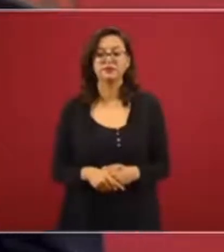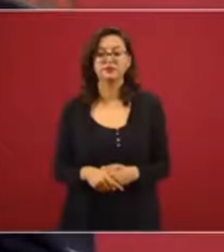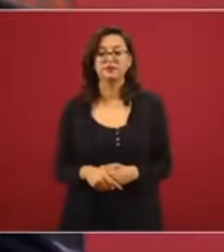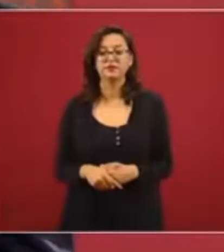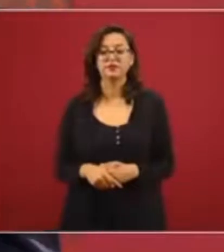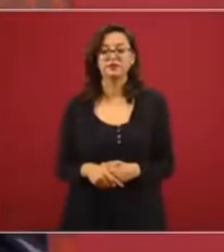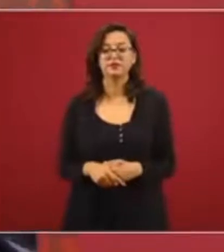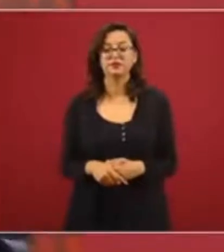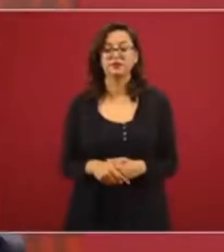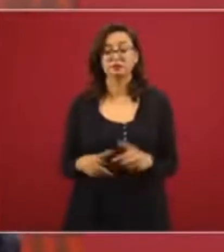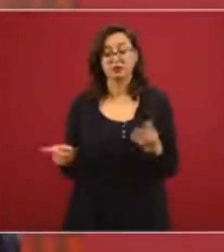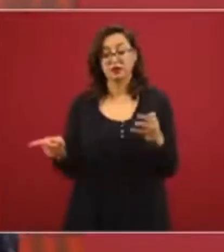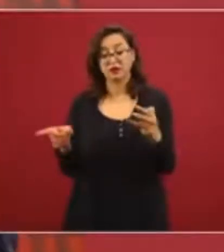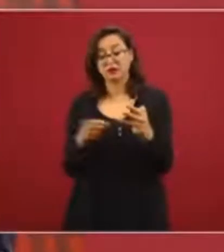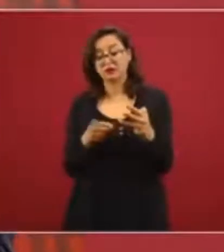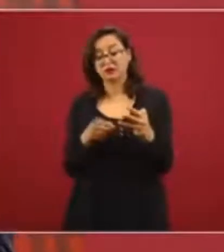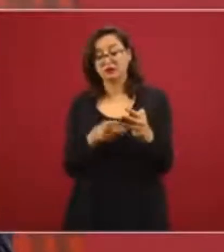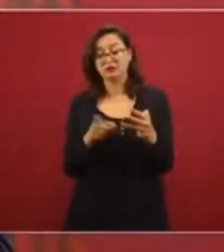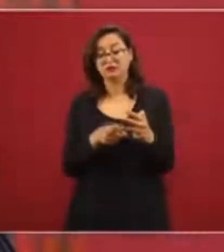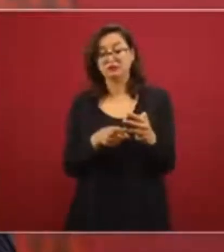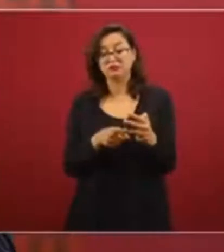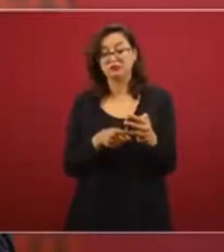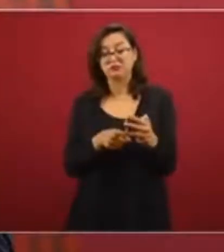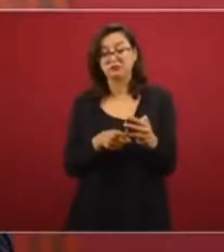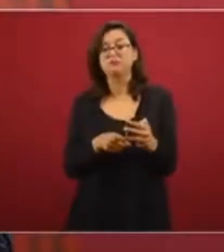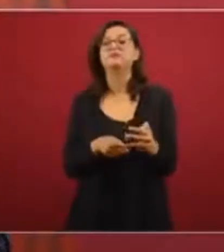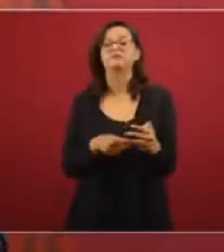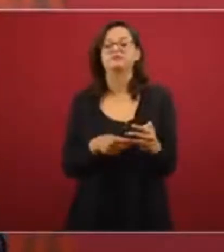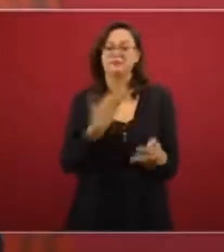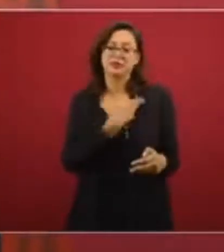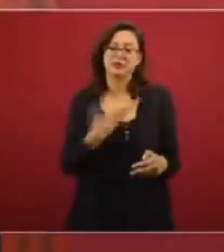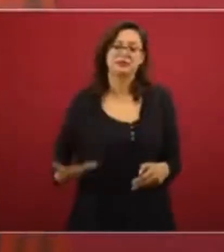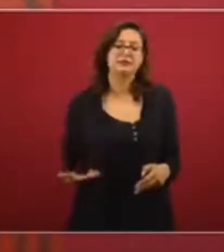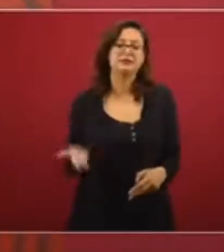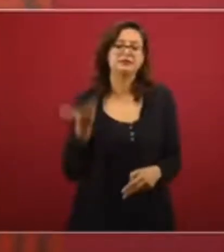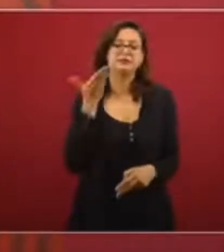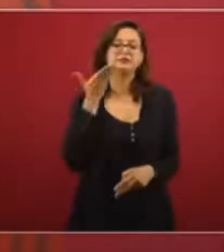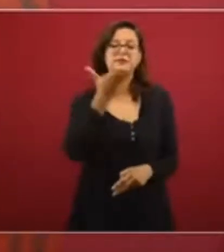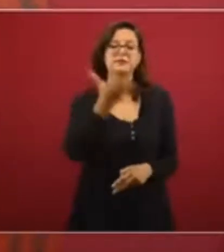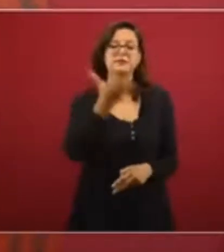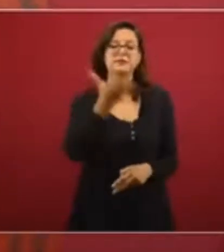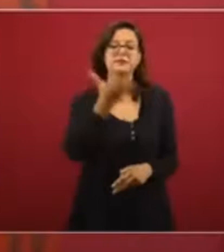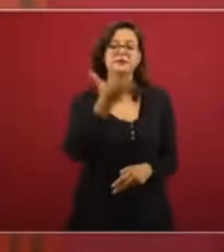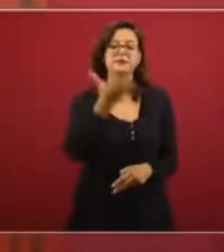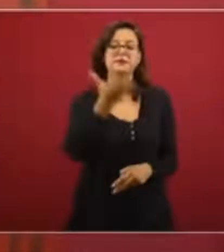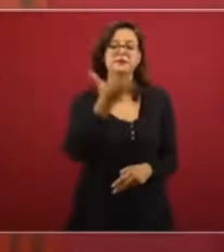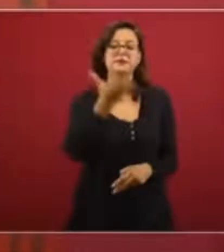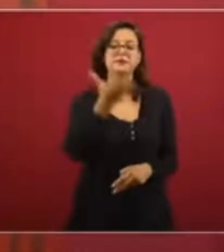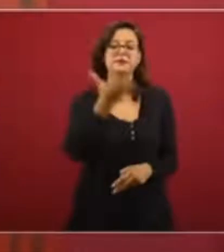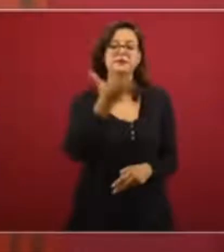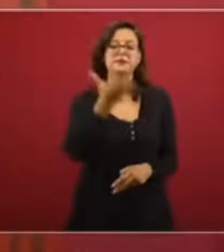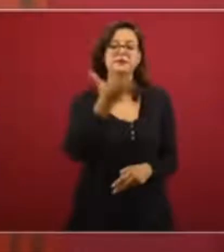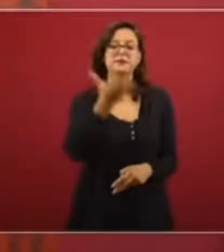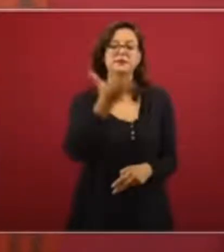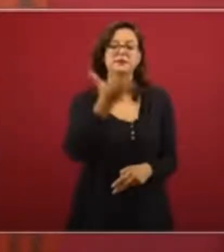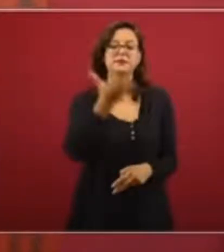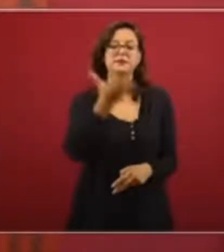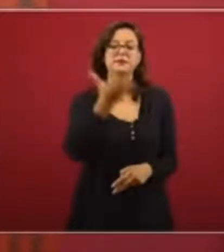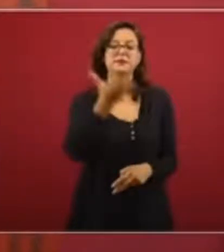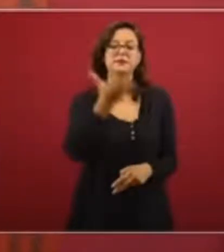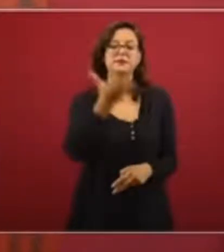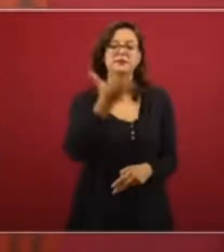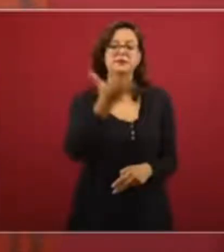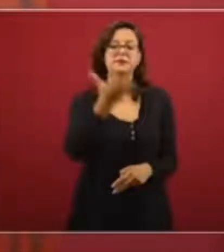Y la tercera posibilidad es que la consulta la solicite el presidente. And he said the third way would be for